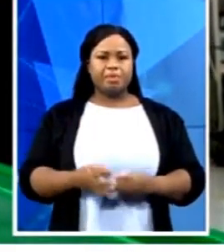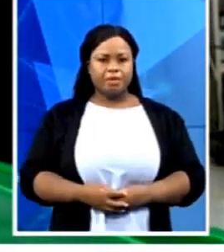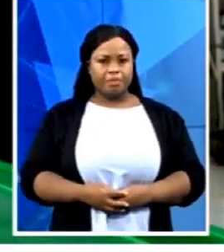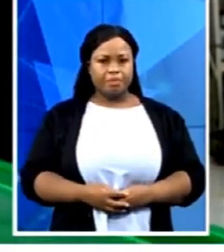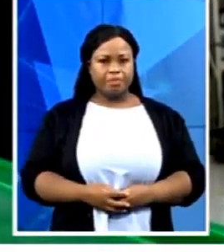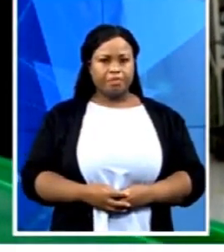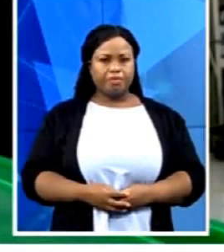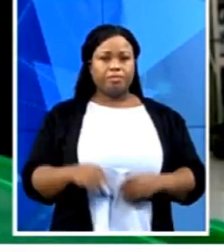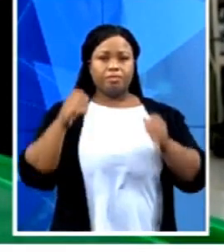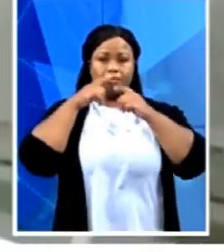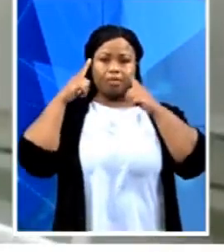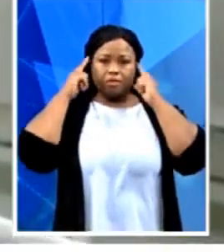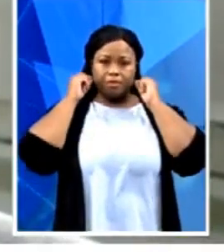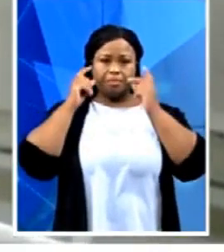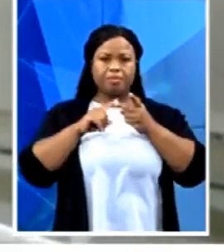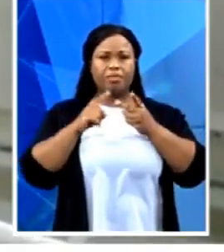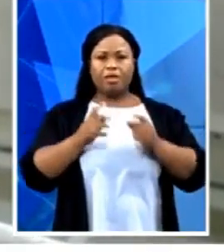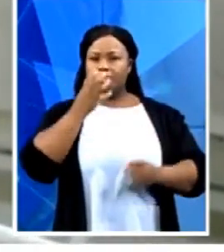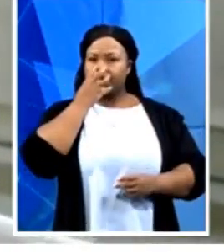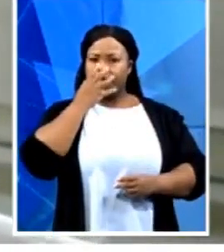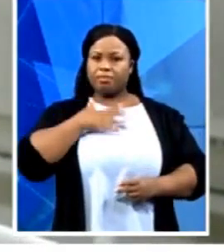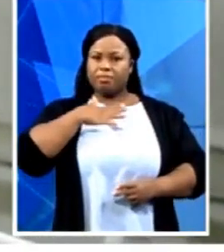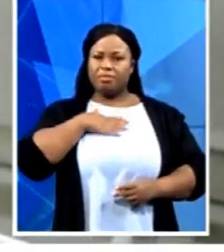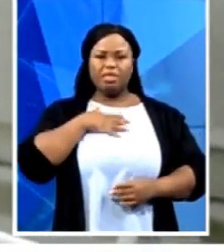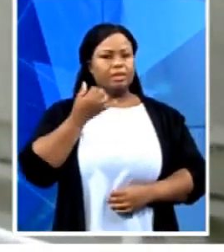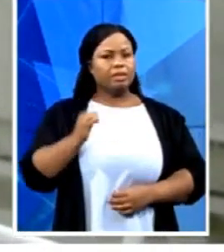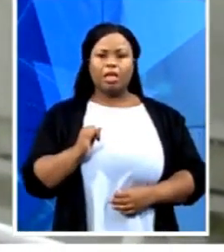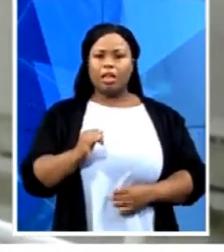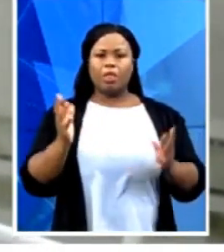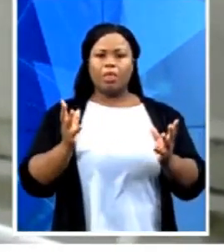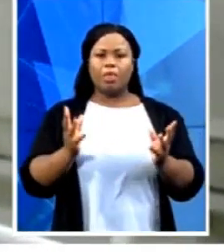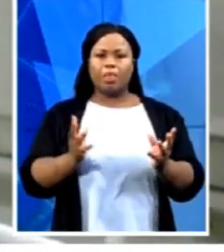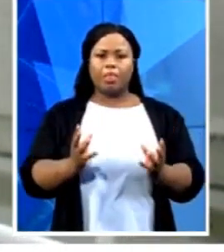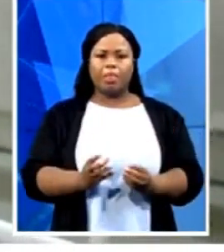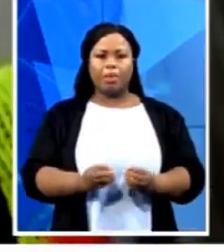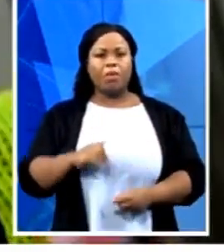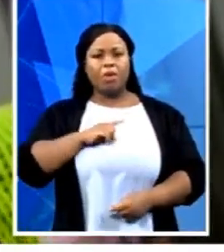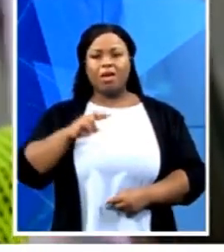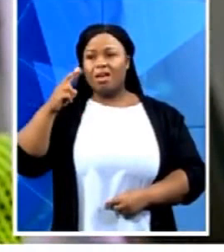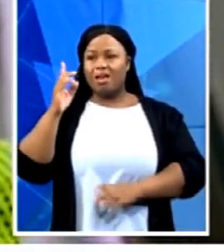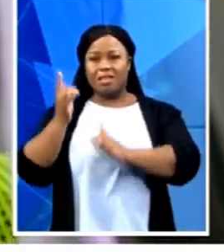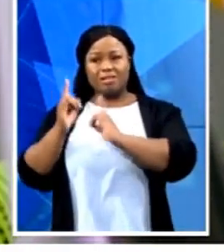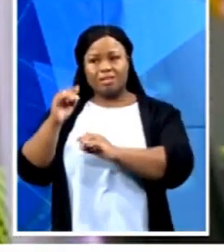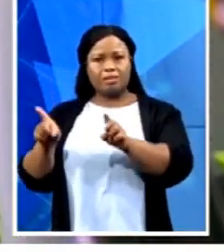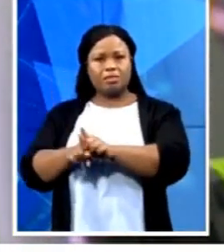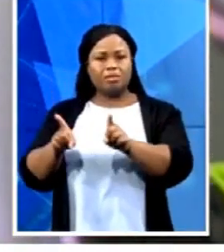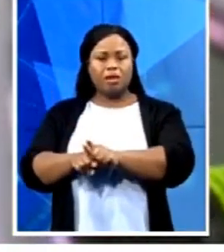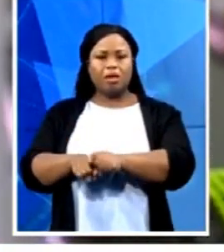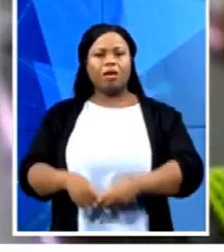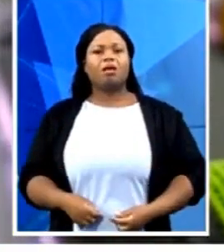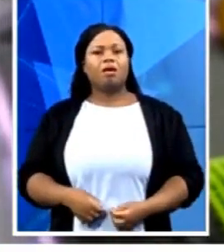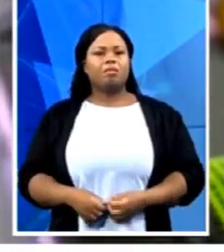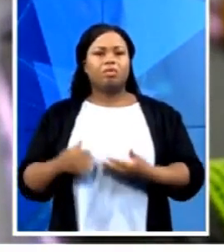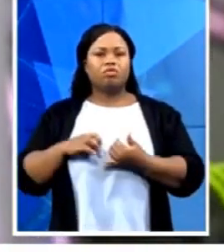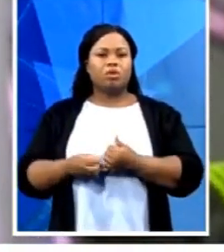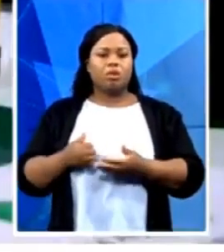continue to be in short supply as this and other cities brace for a surge in patients, with New York's mayor indicating that they'll